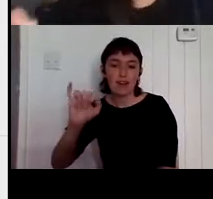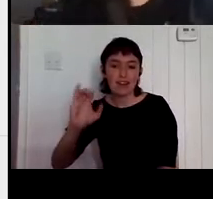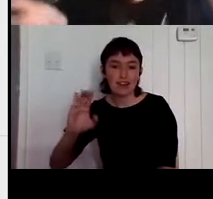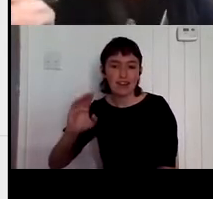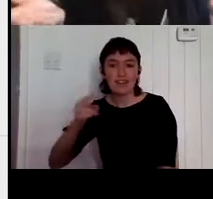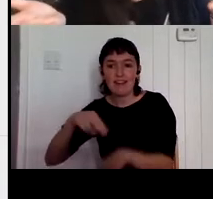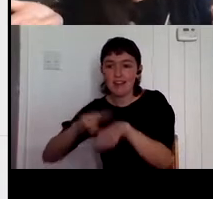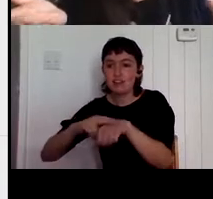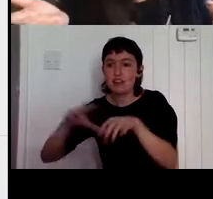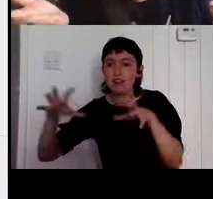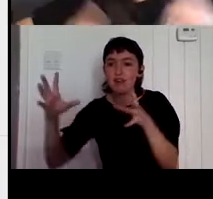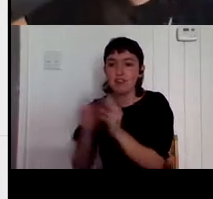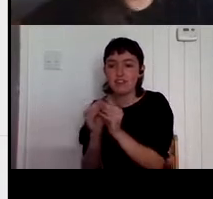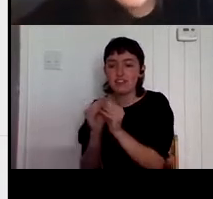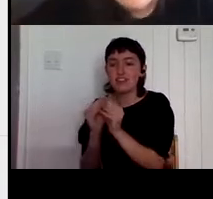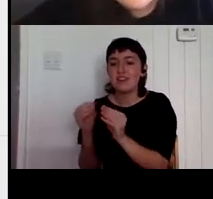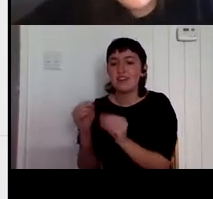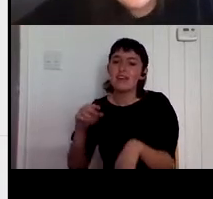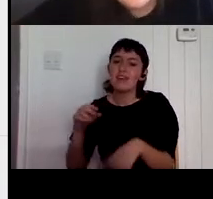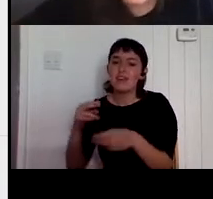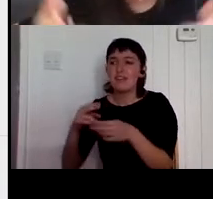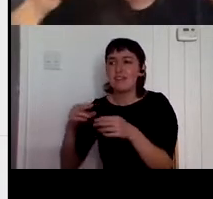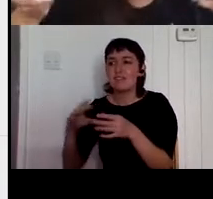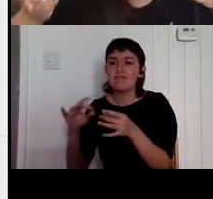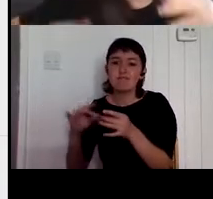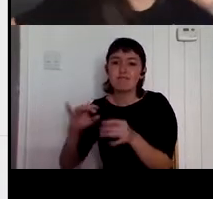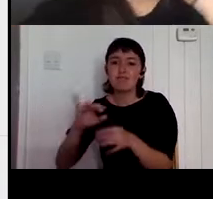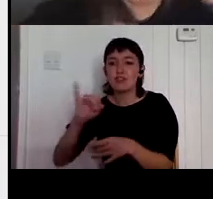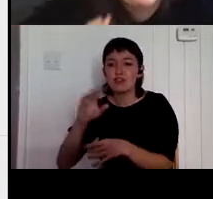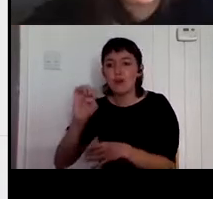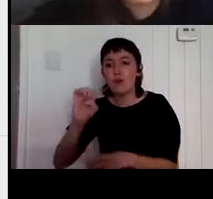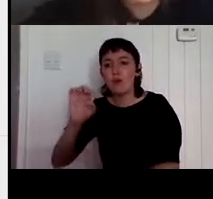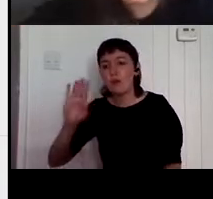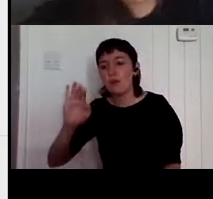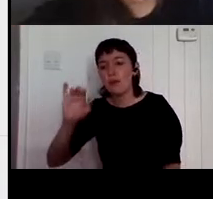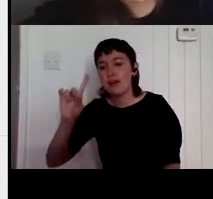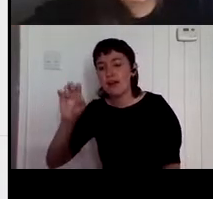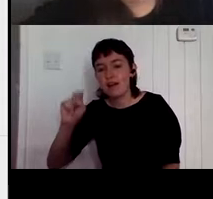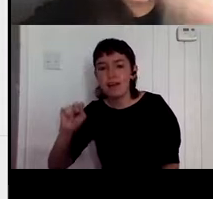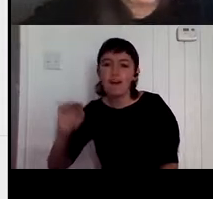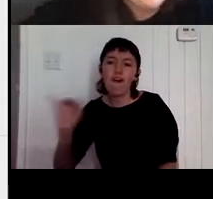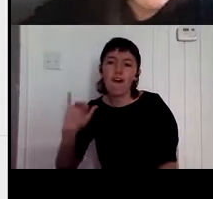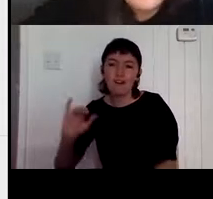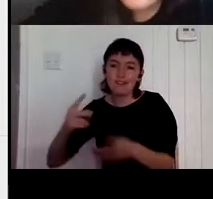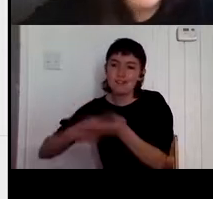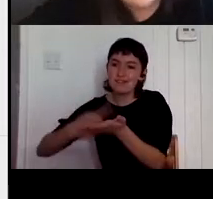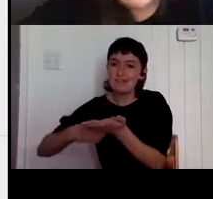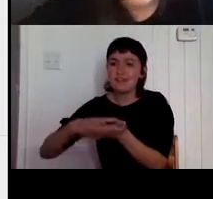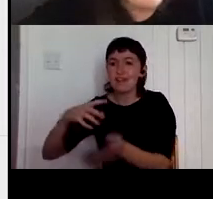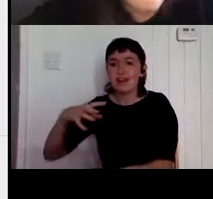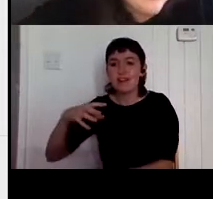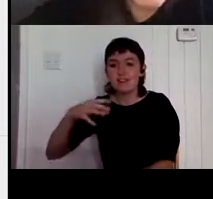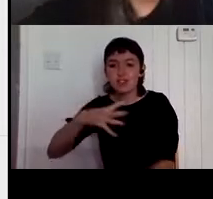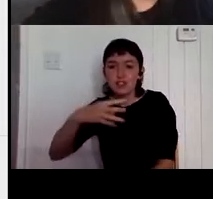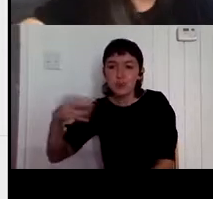Joe Biden, but also can we talk about squid? And it was the best. He had like a big thing. Yes. There's a big squish squid fishery in Rhode Island that